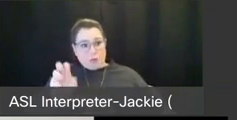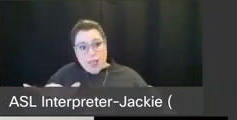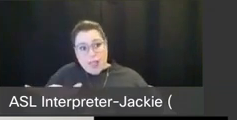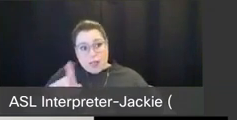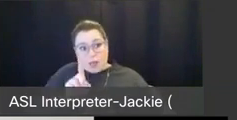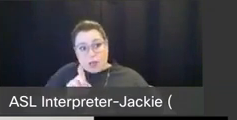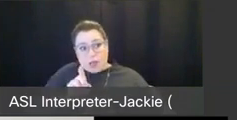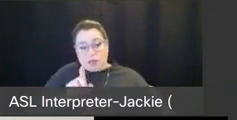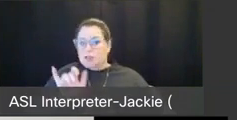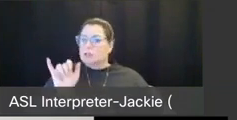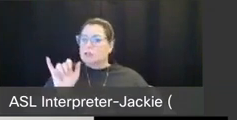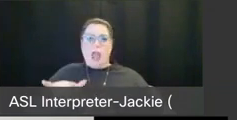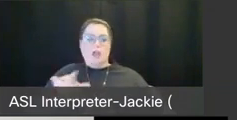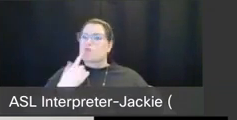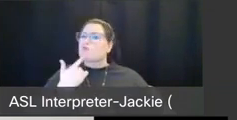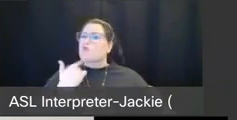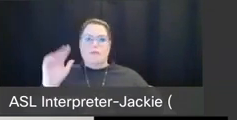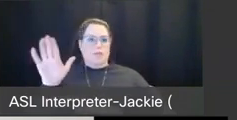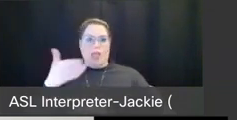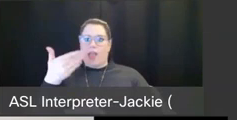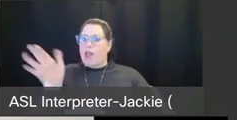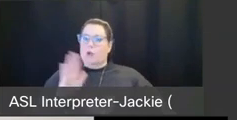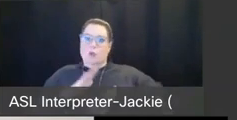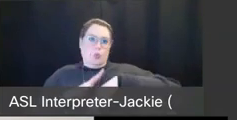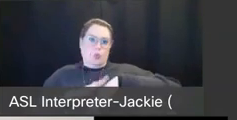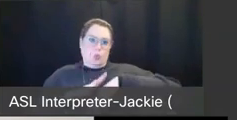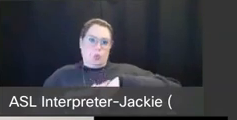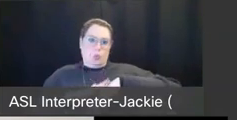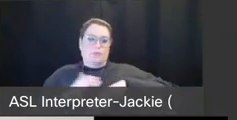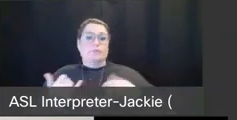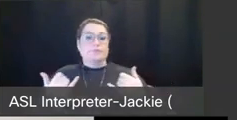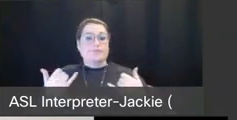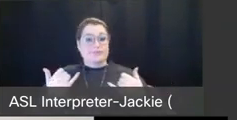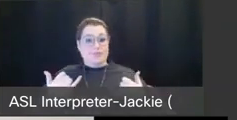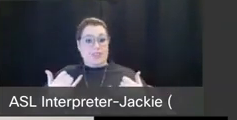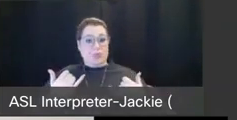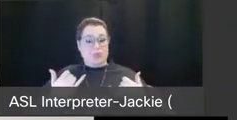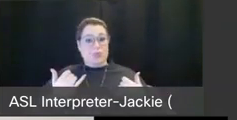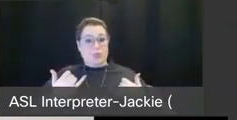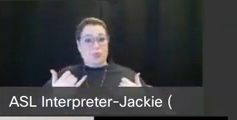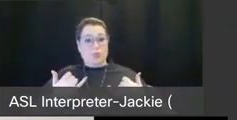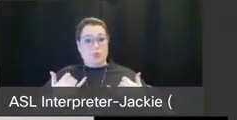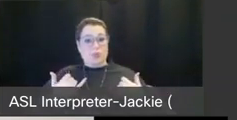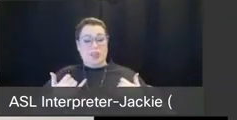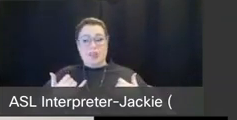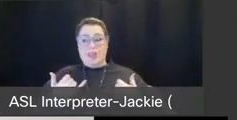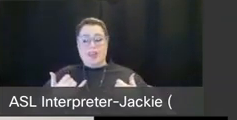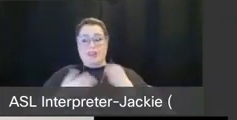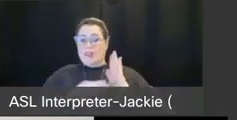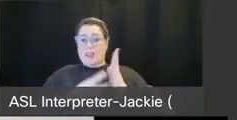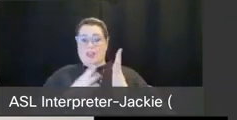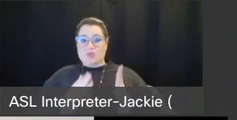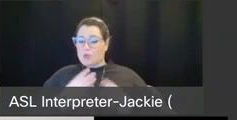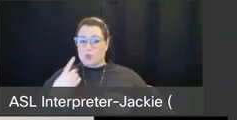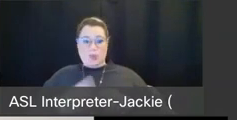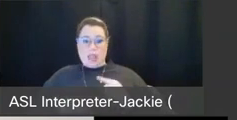flag because, one, in this day and age, a contractor who can't properly plan a